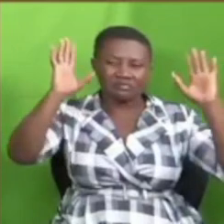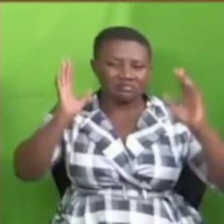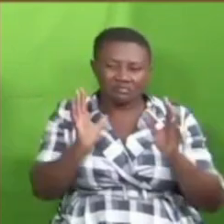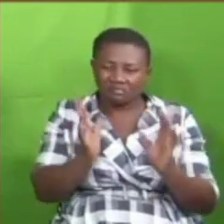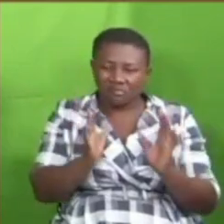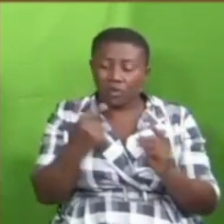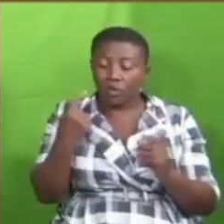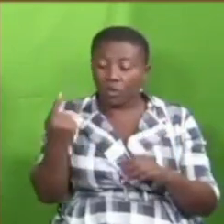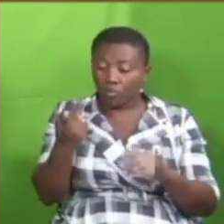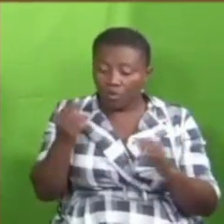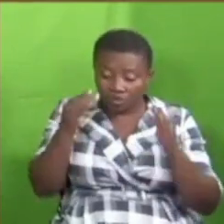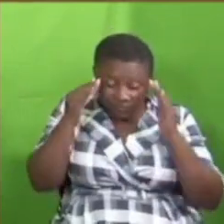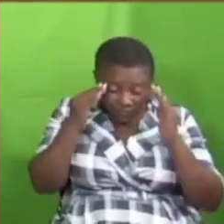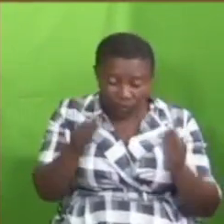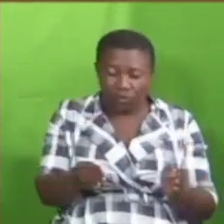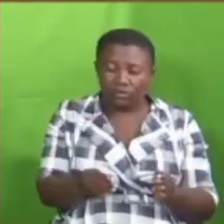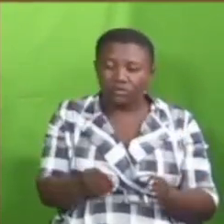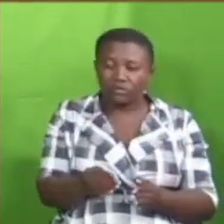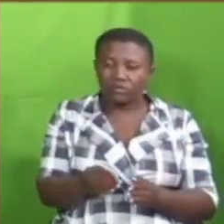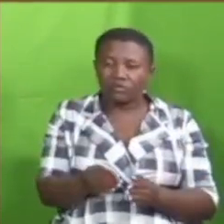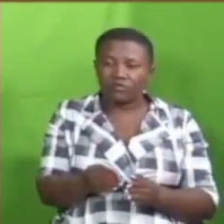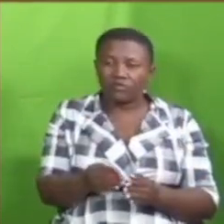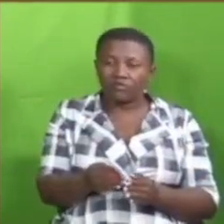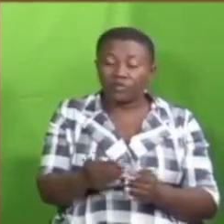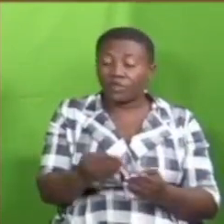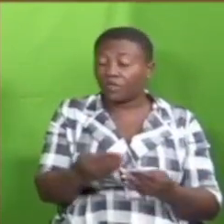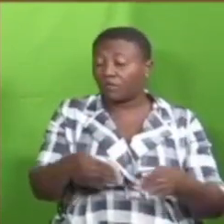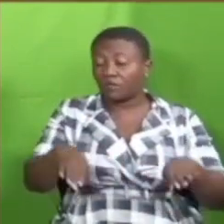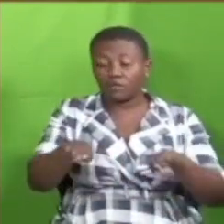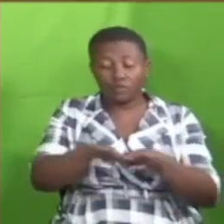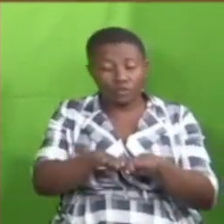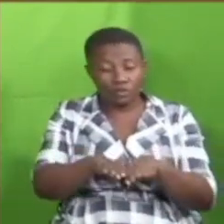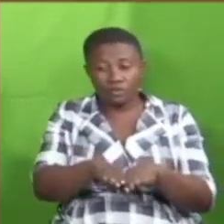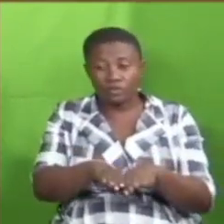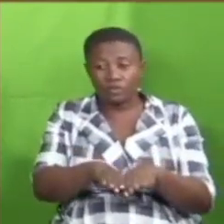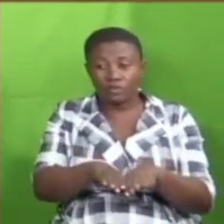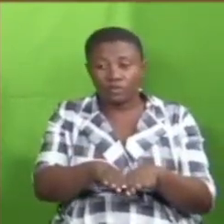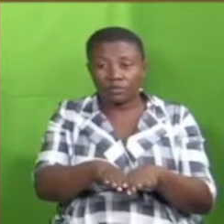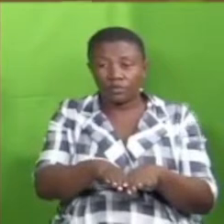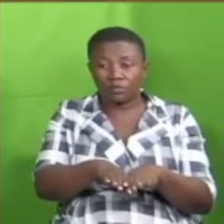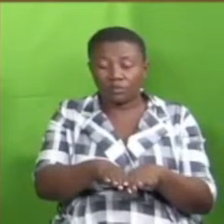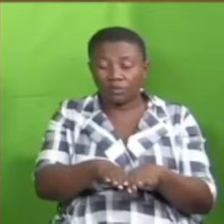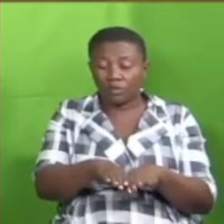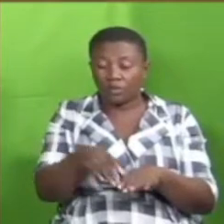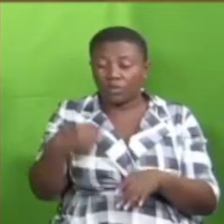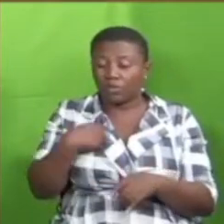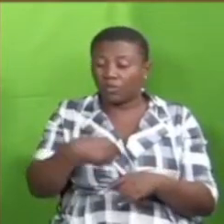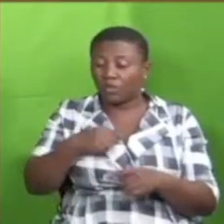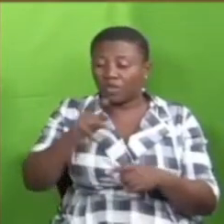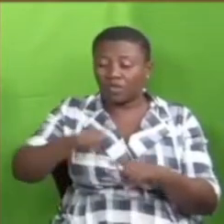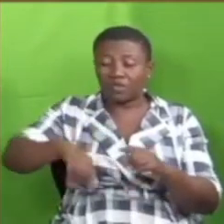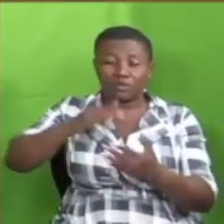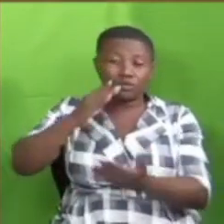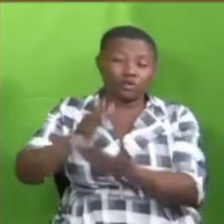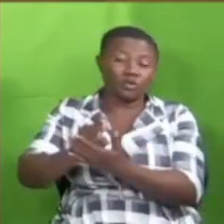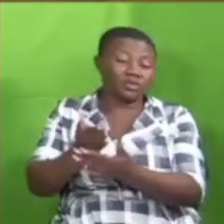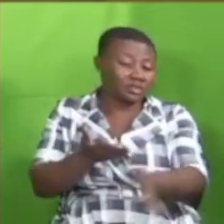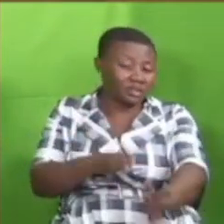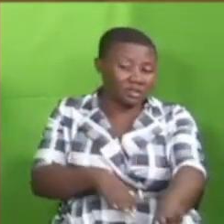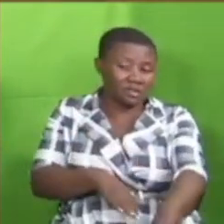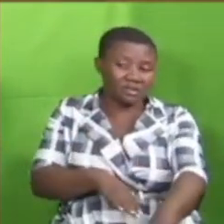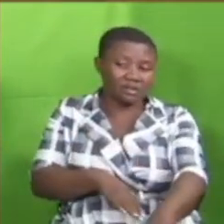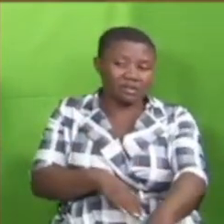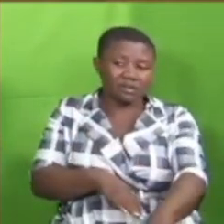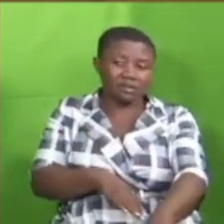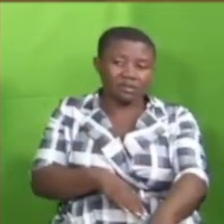very sad that although death is inevitable,